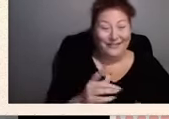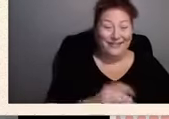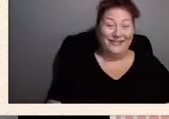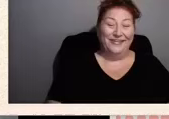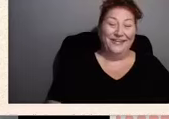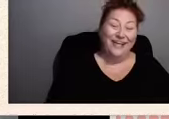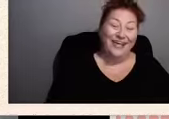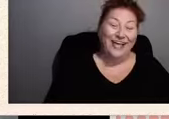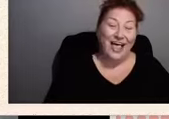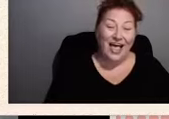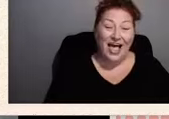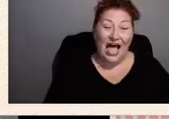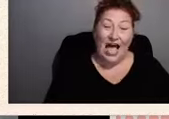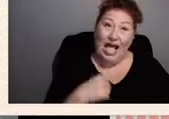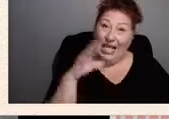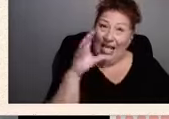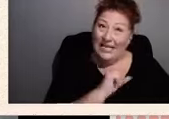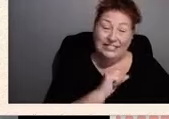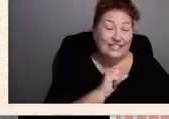I guess